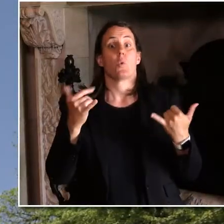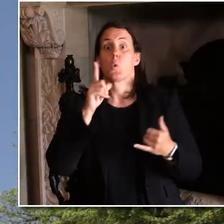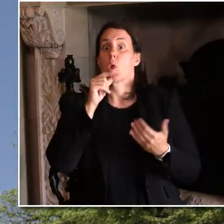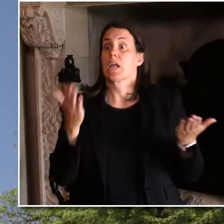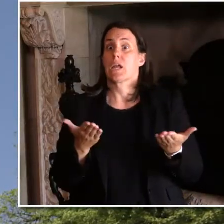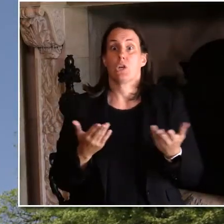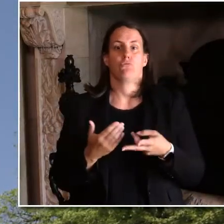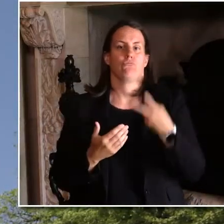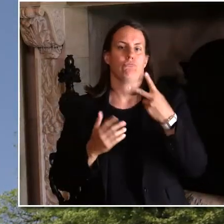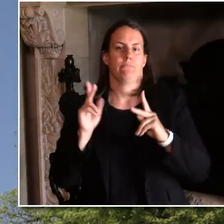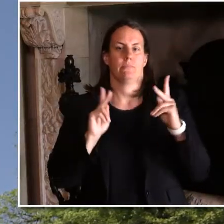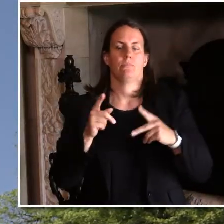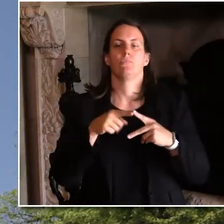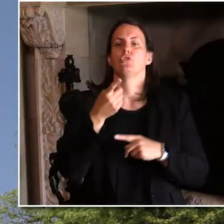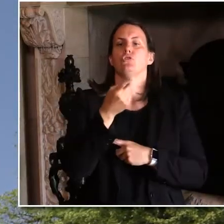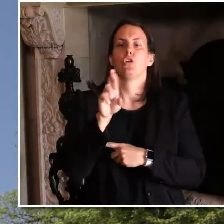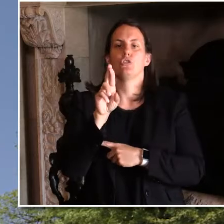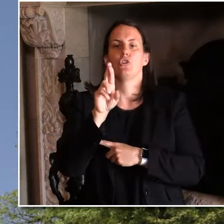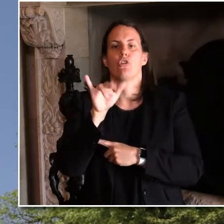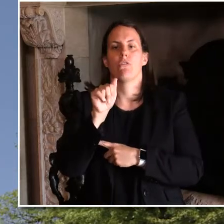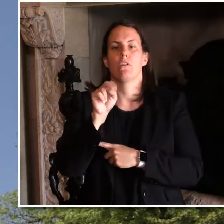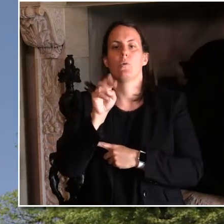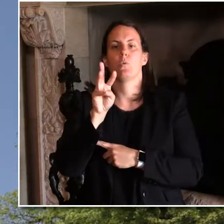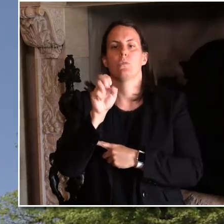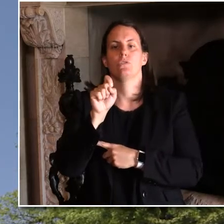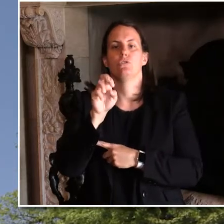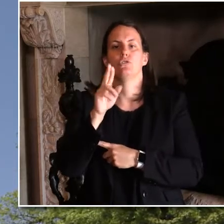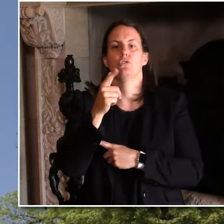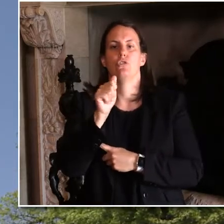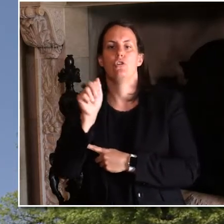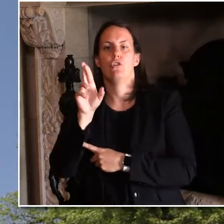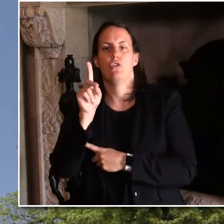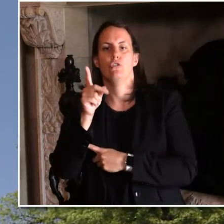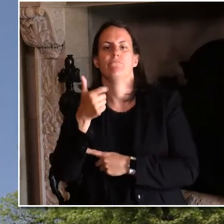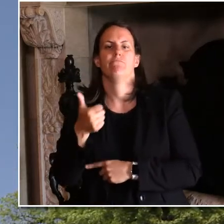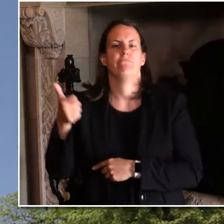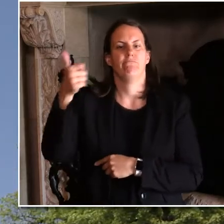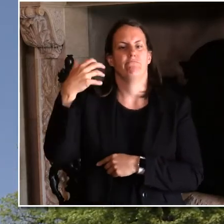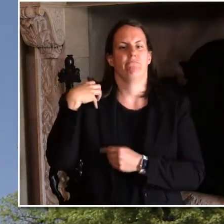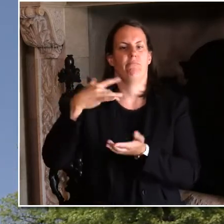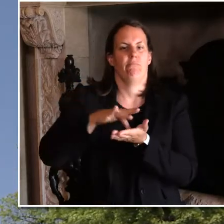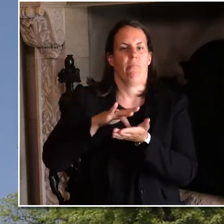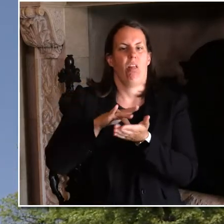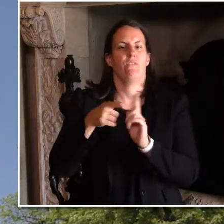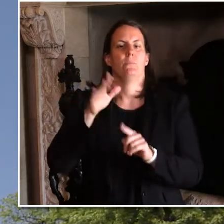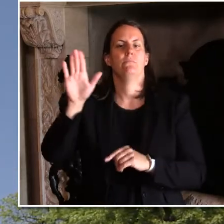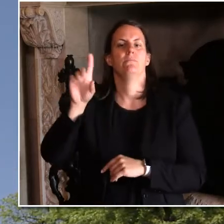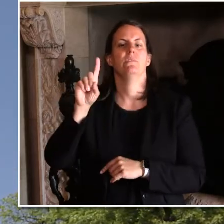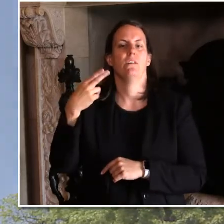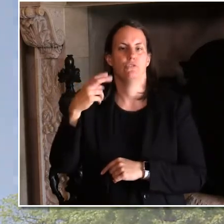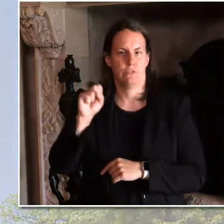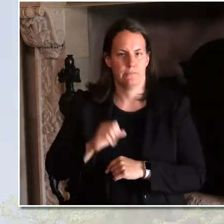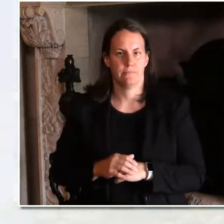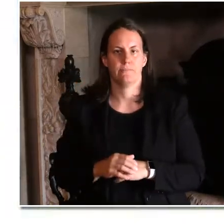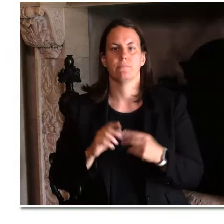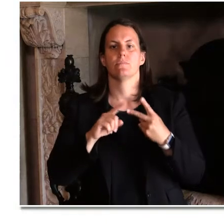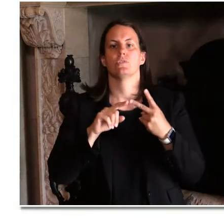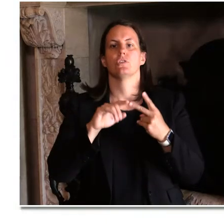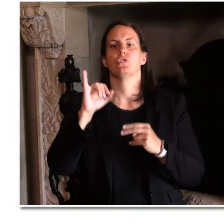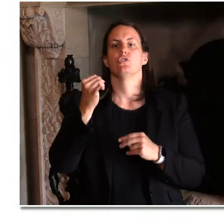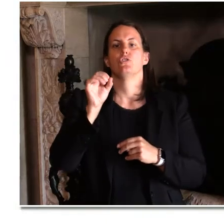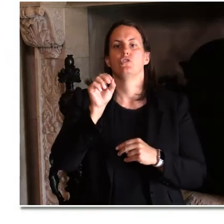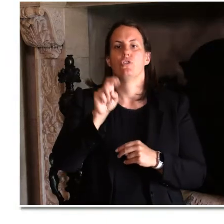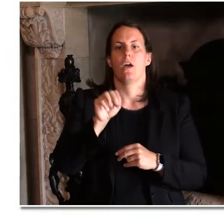are Dr. Ryan Westergaard, Chief Medical Officer with the DHS Bureau of Communicable Diseases, and Dr. John Myman, the Chief Medical Officer for